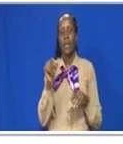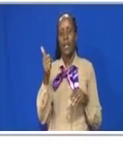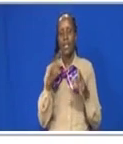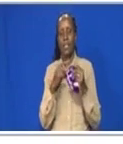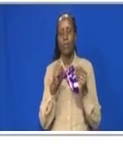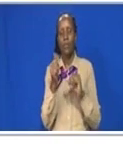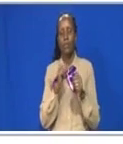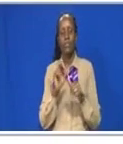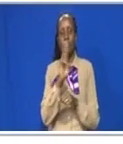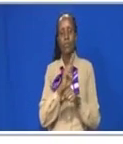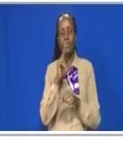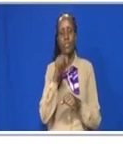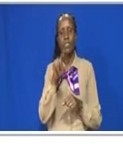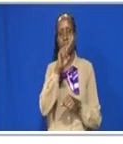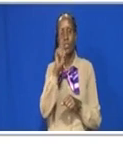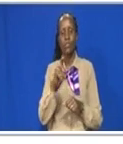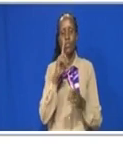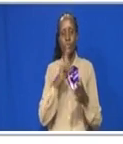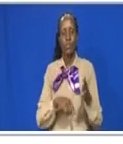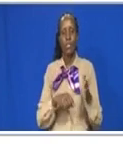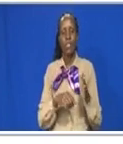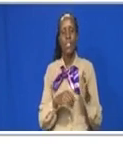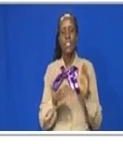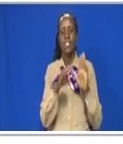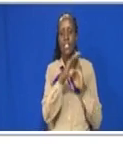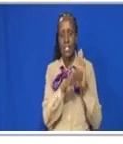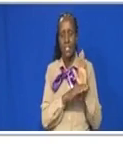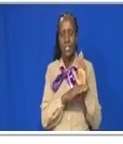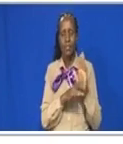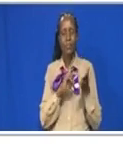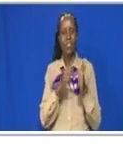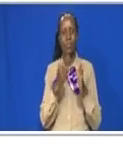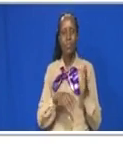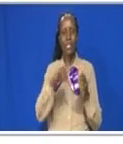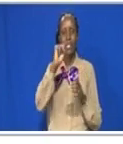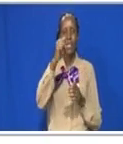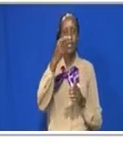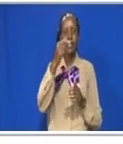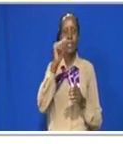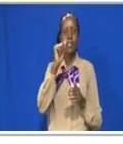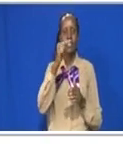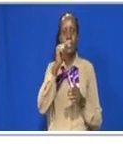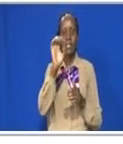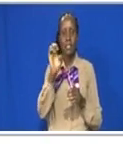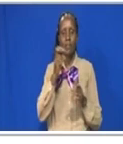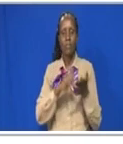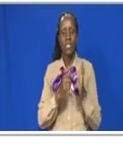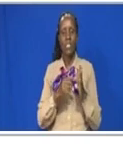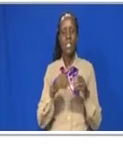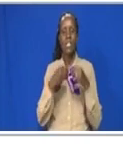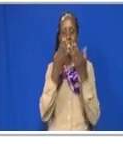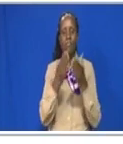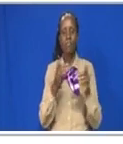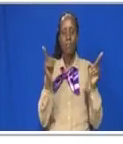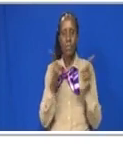in that question is state. What is meant by state? Give a brief and a